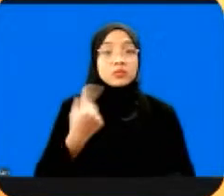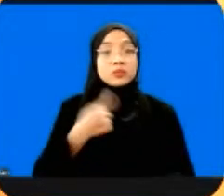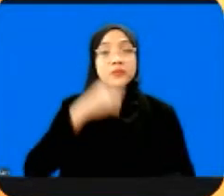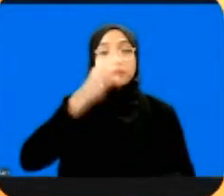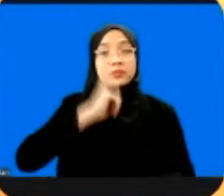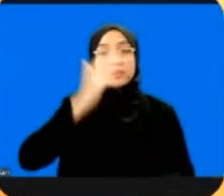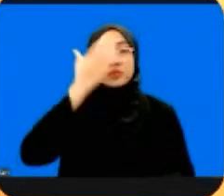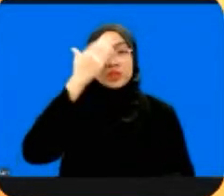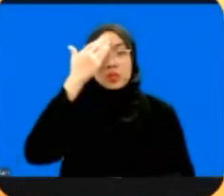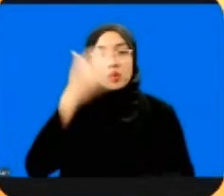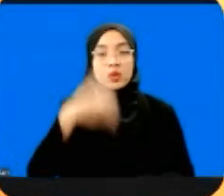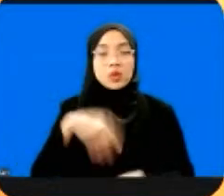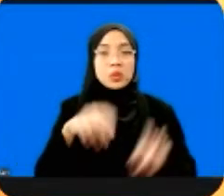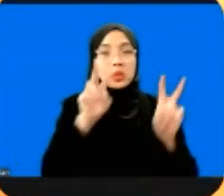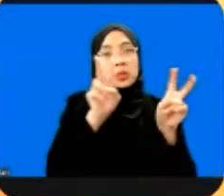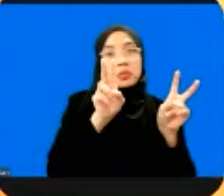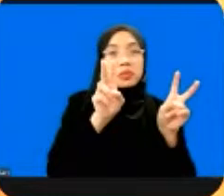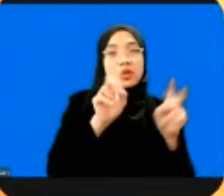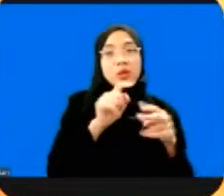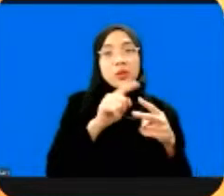election, but I can share